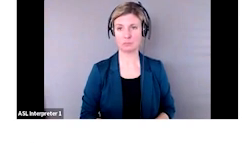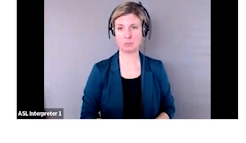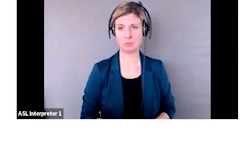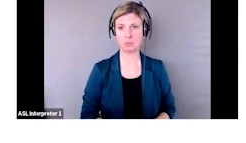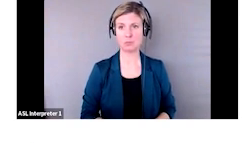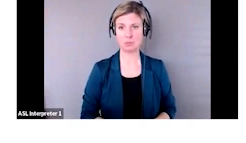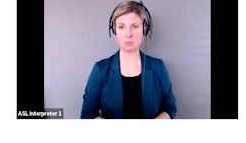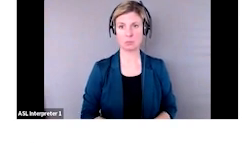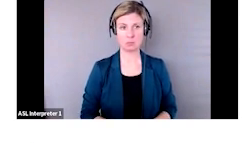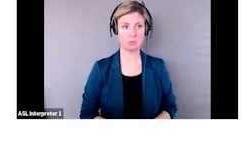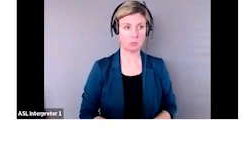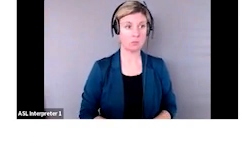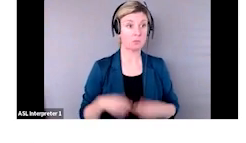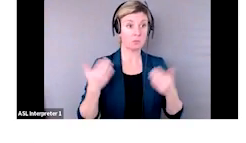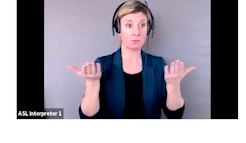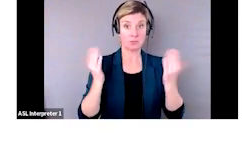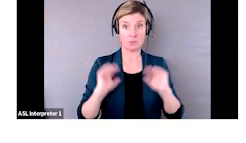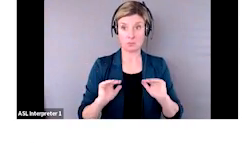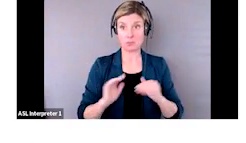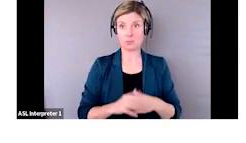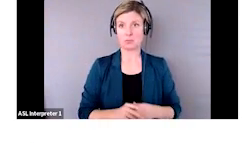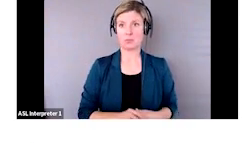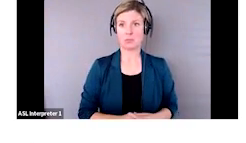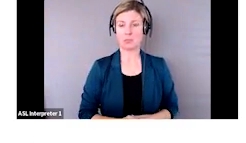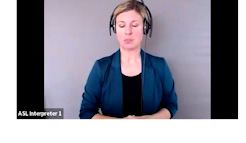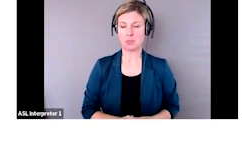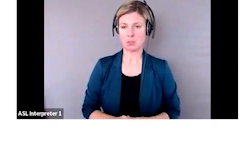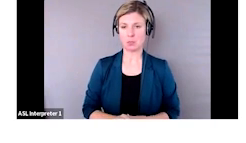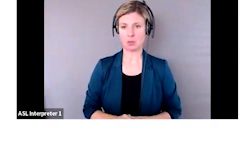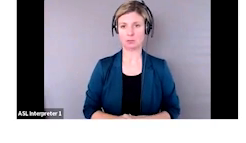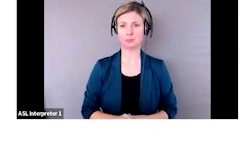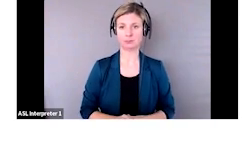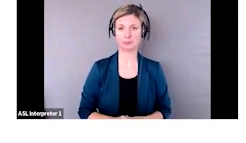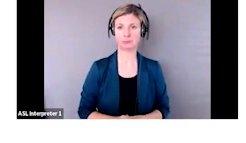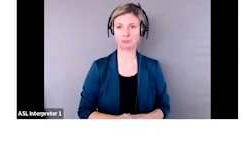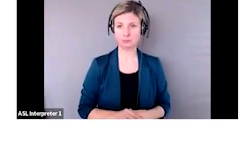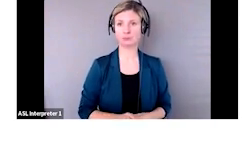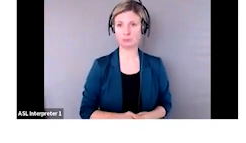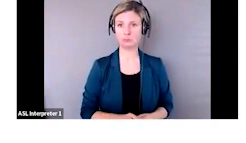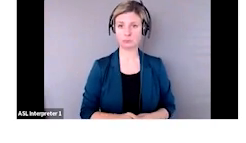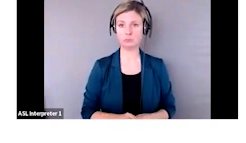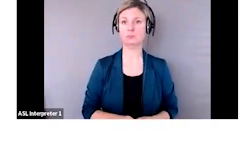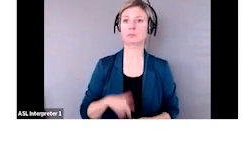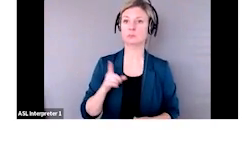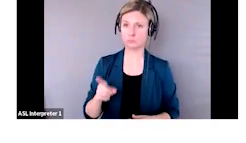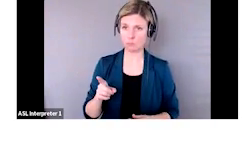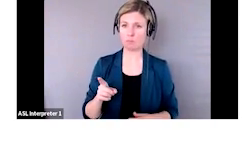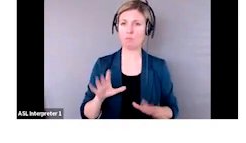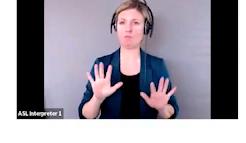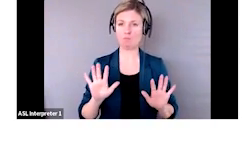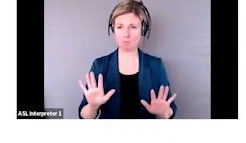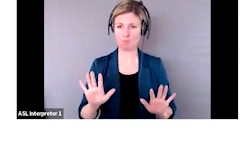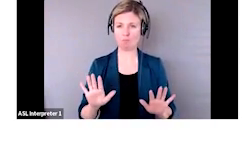I talked about the tension that Amazon has when it comes to having too much inventory or not